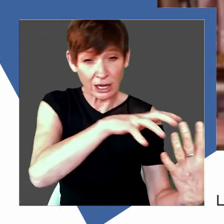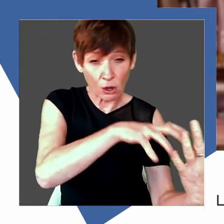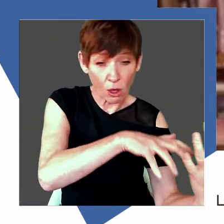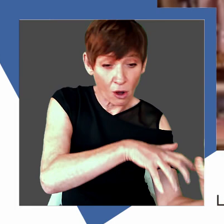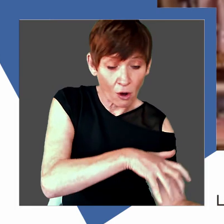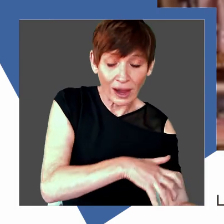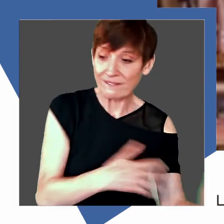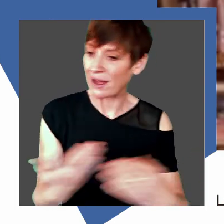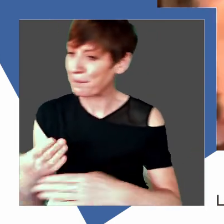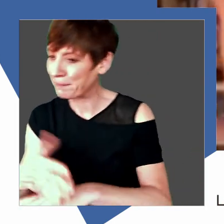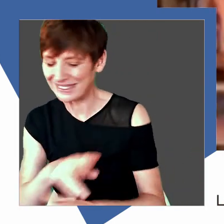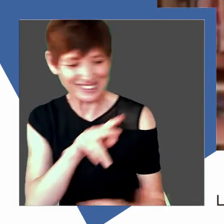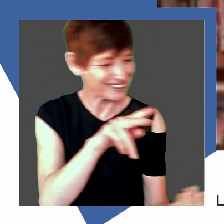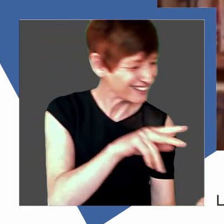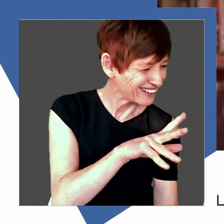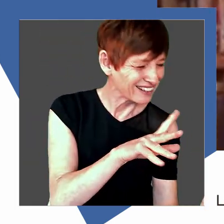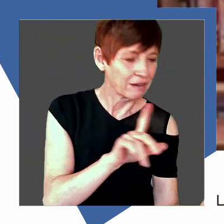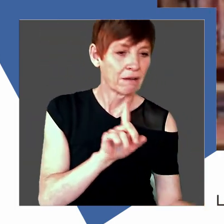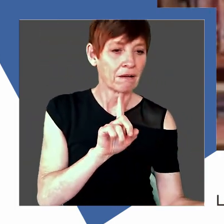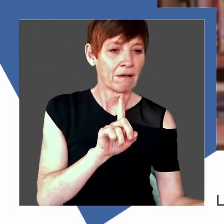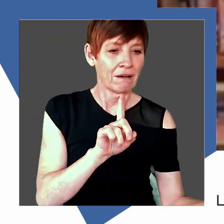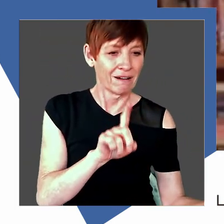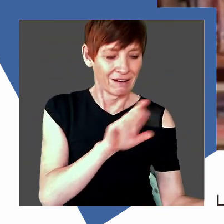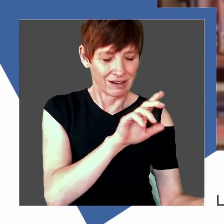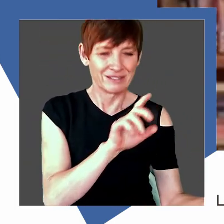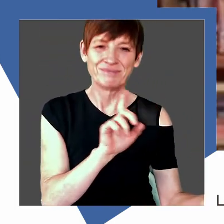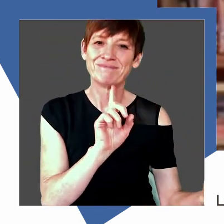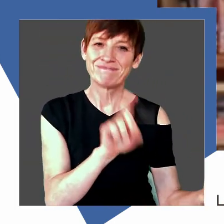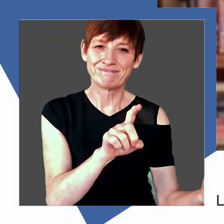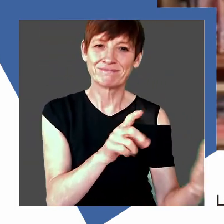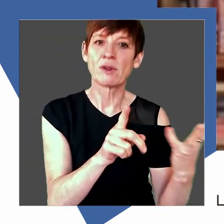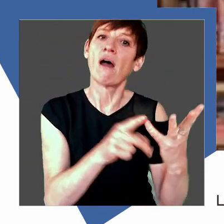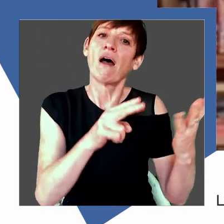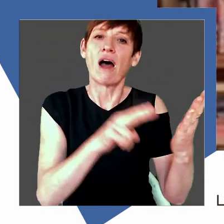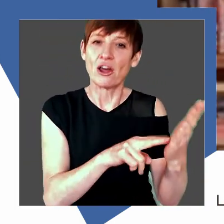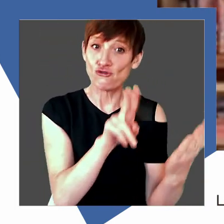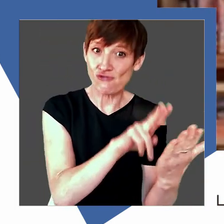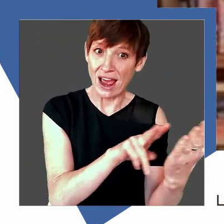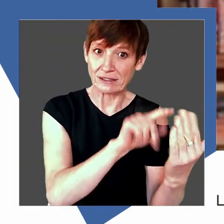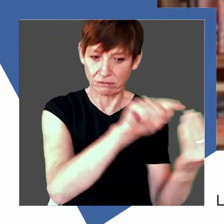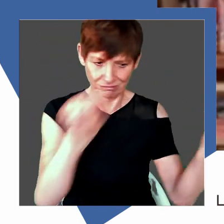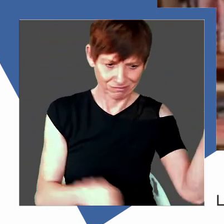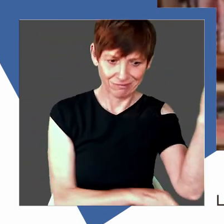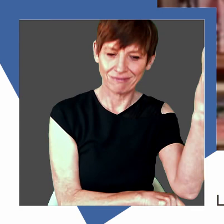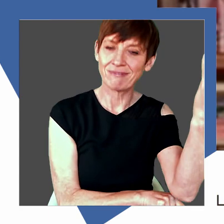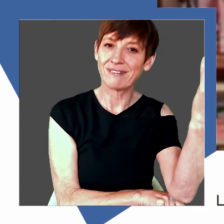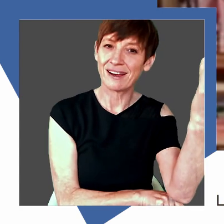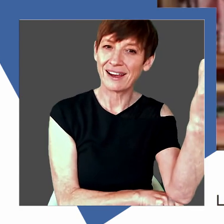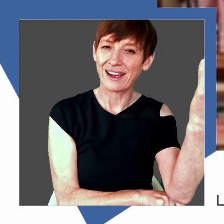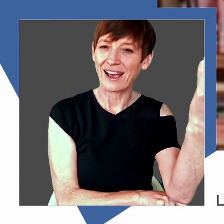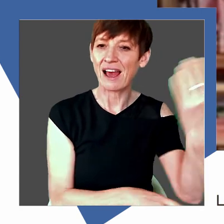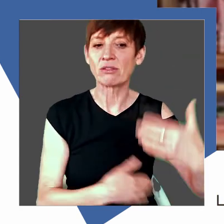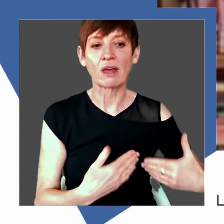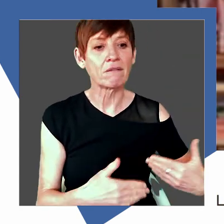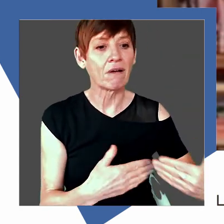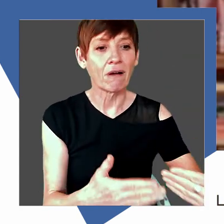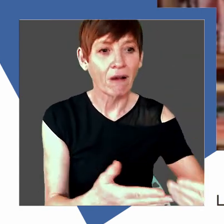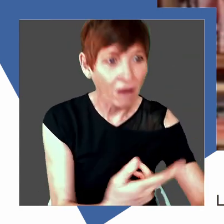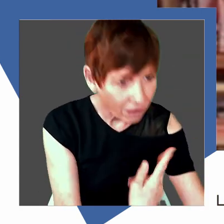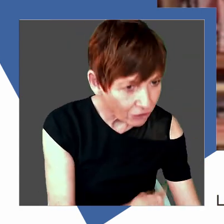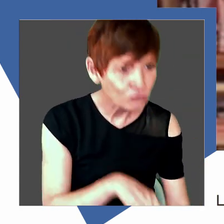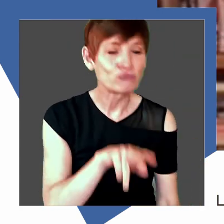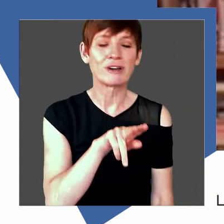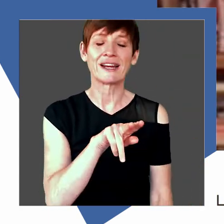struggle to read them, or I'll mark them unread and then they fall to the bottom of my inbox, and it takes me months to get back to them. And just give me like a